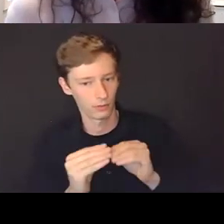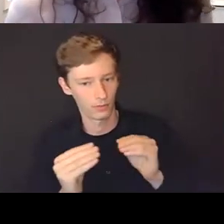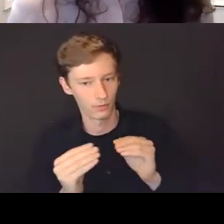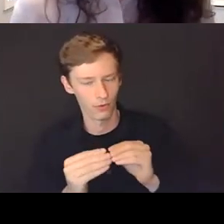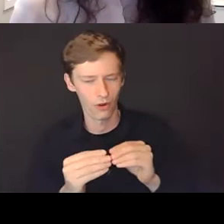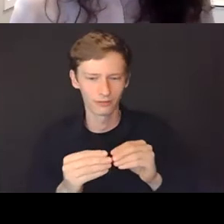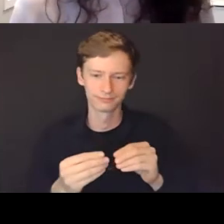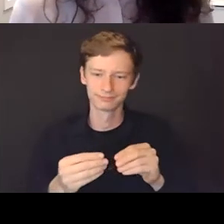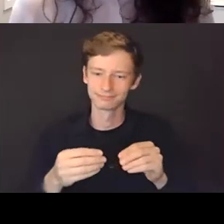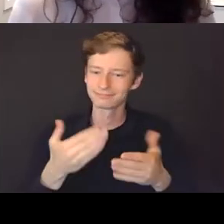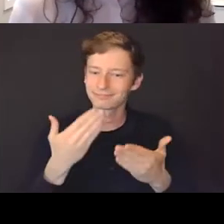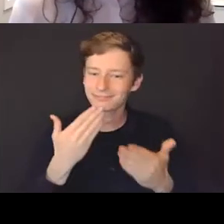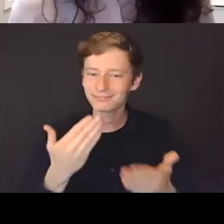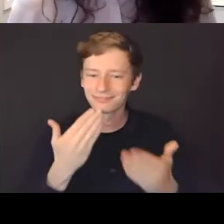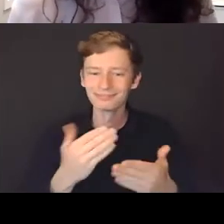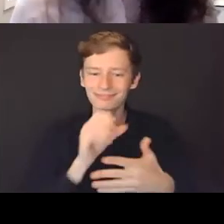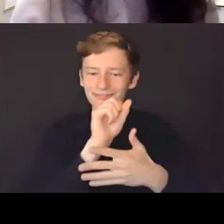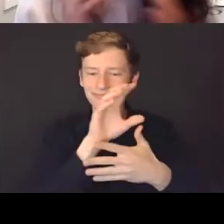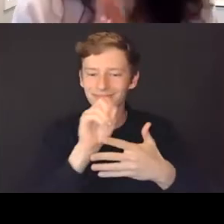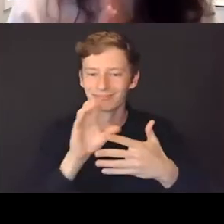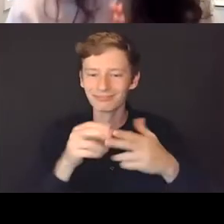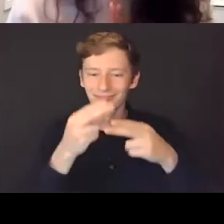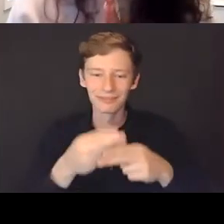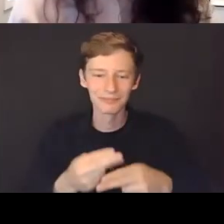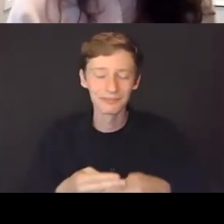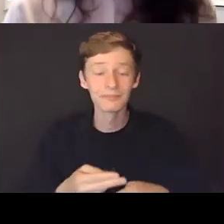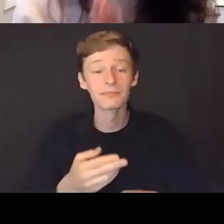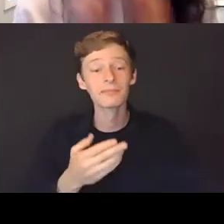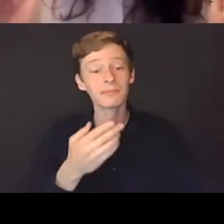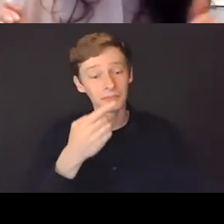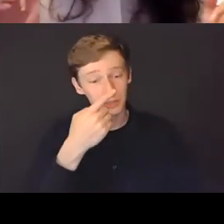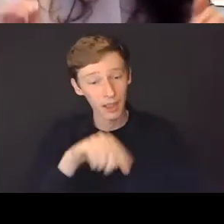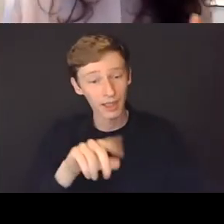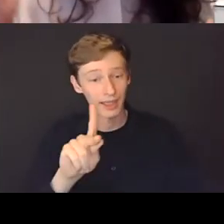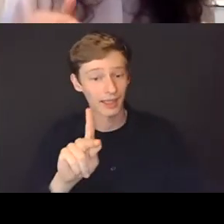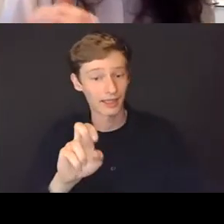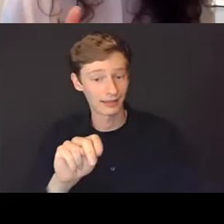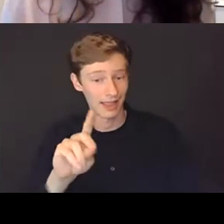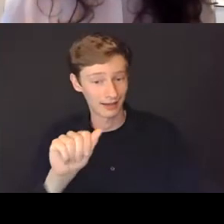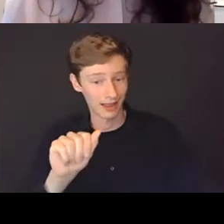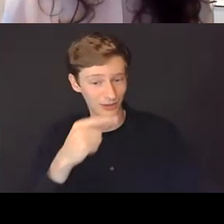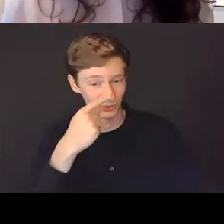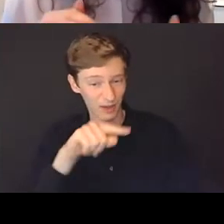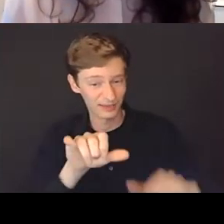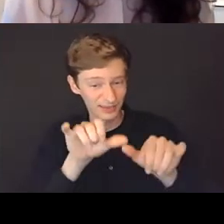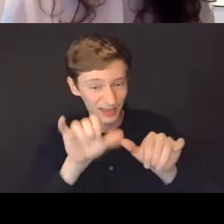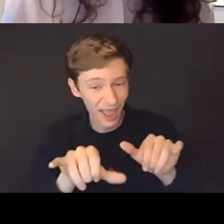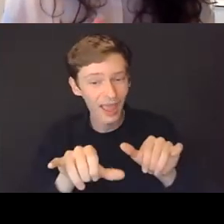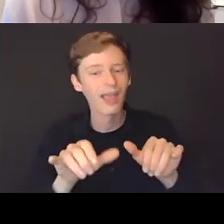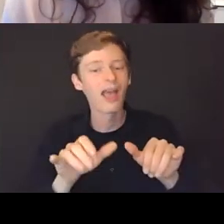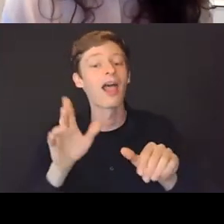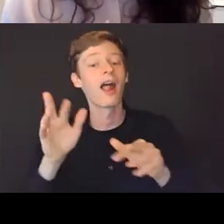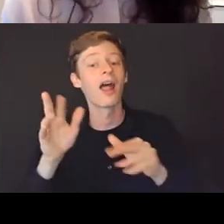Virginia. Kenda, Tarina, Narissa, Kenneth, please stay on. Even though your panel's over, we will have a question and answer at the